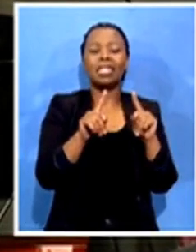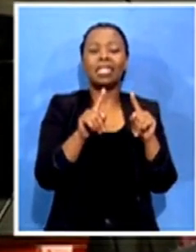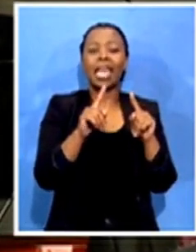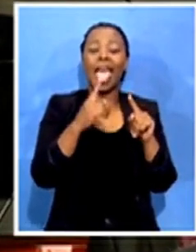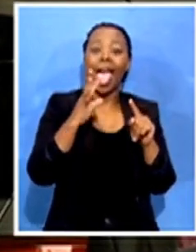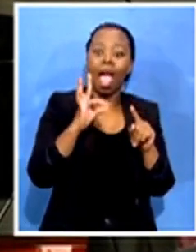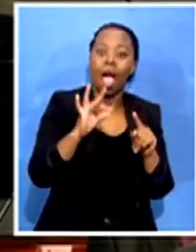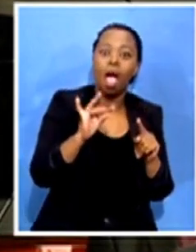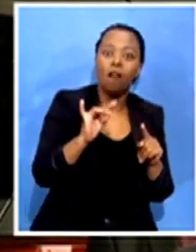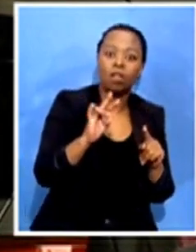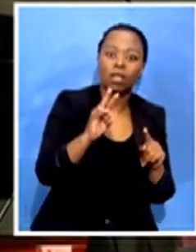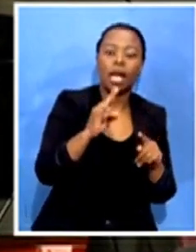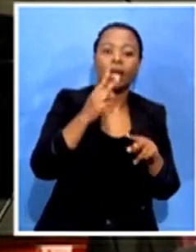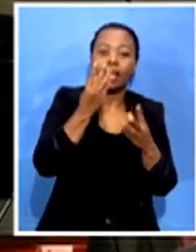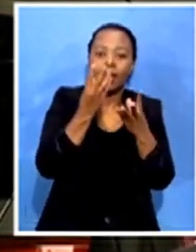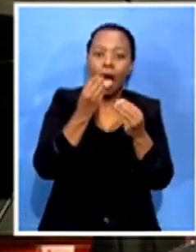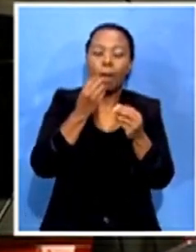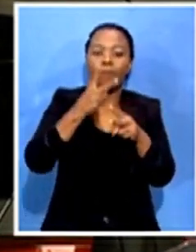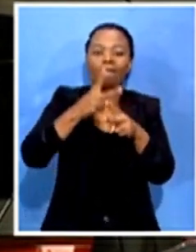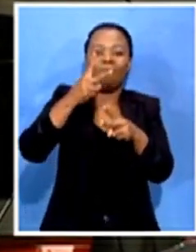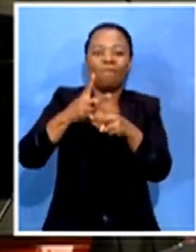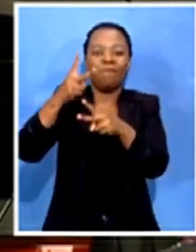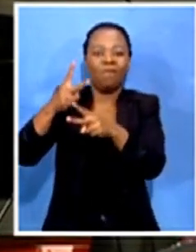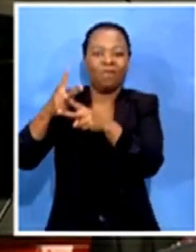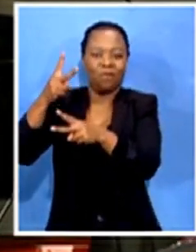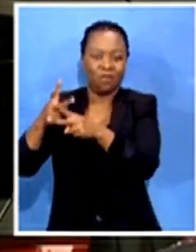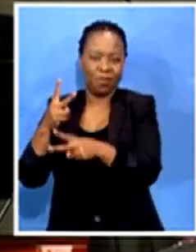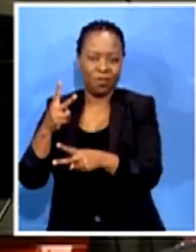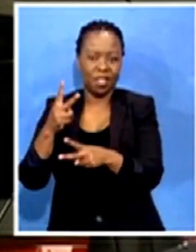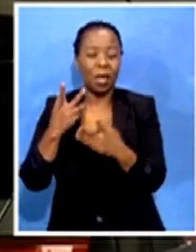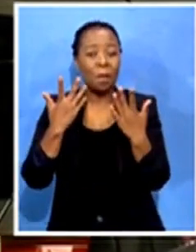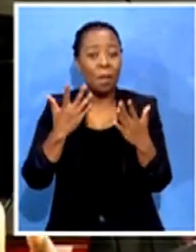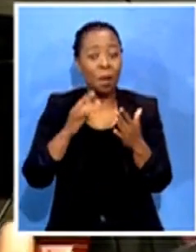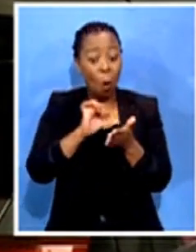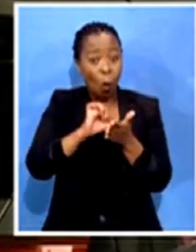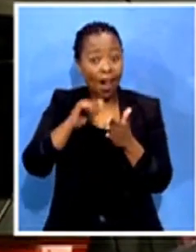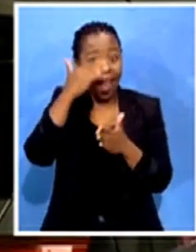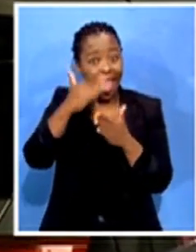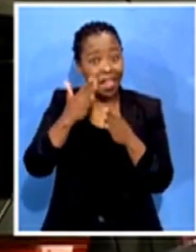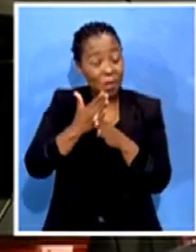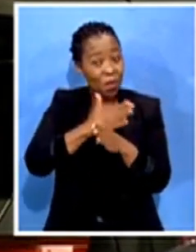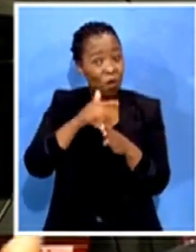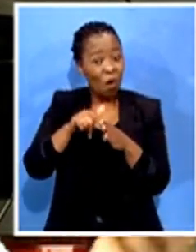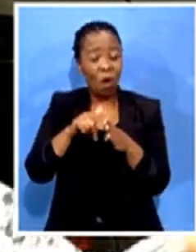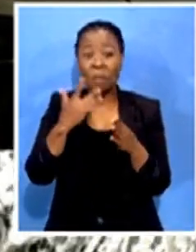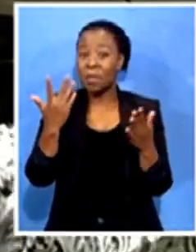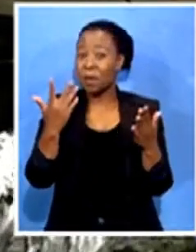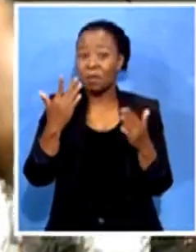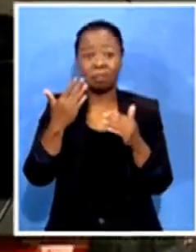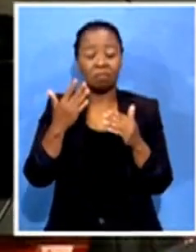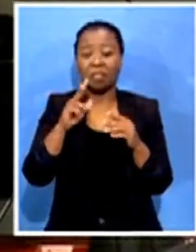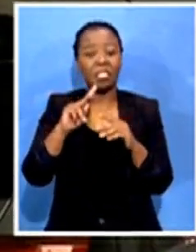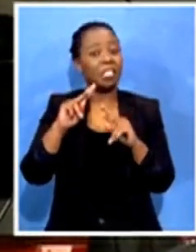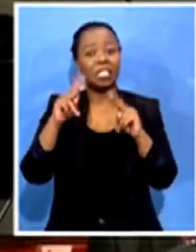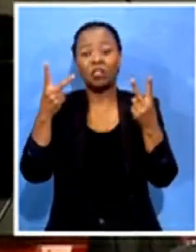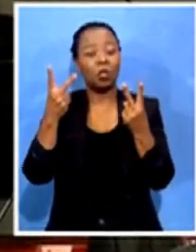week, we may be at a different place. And a lot of what what